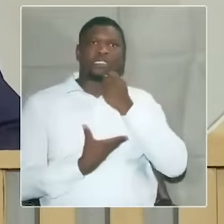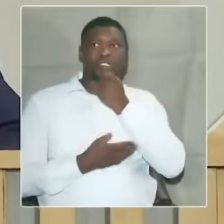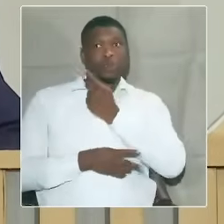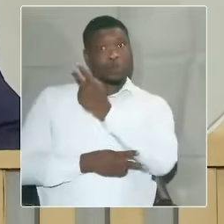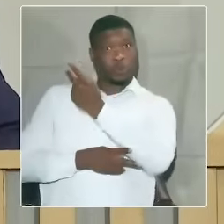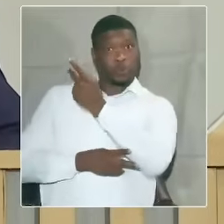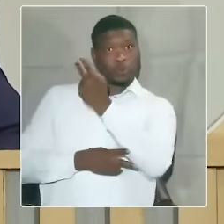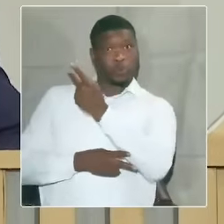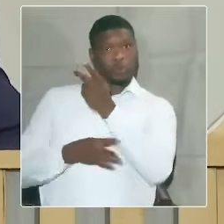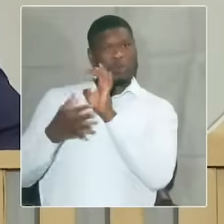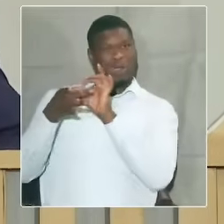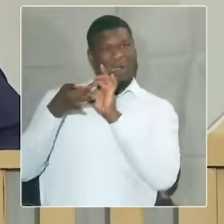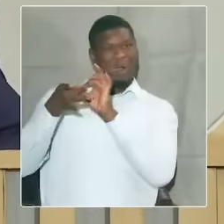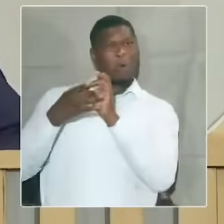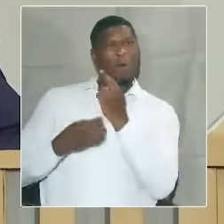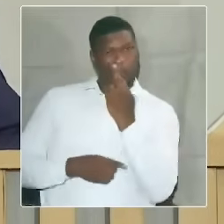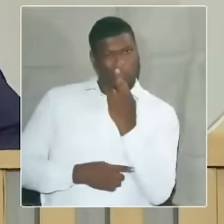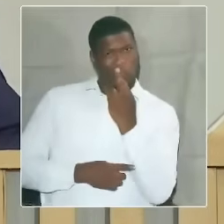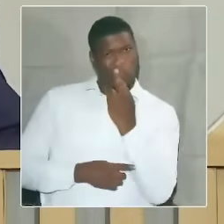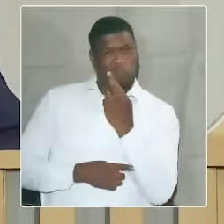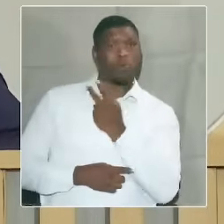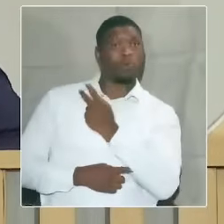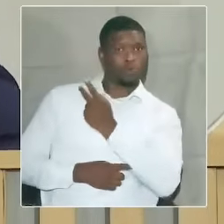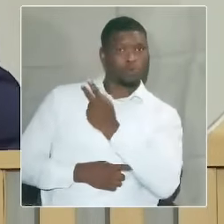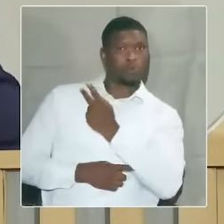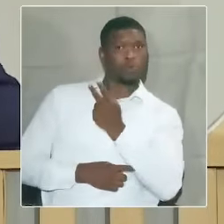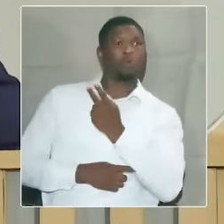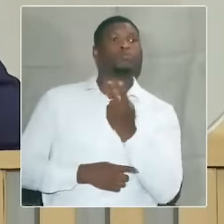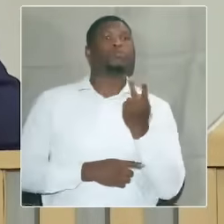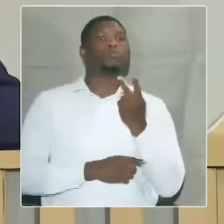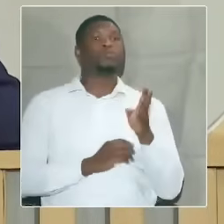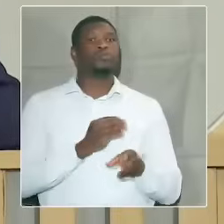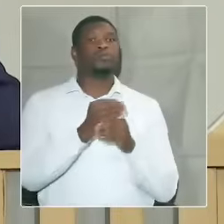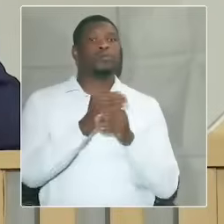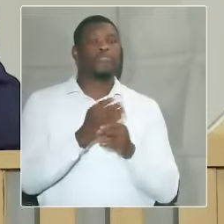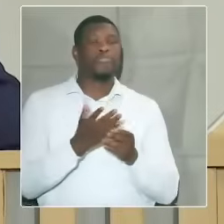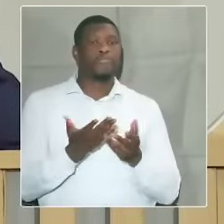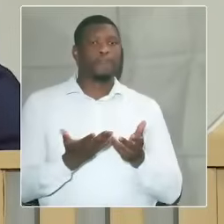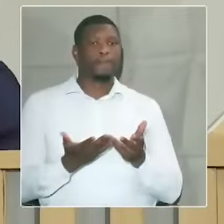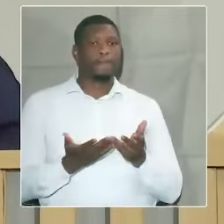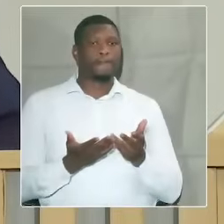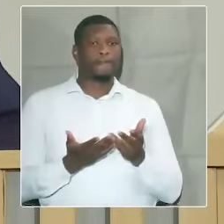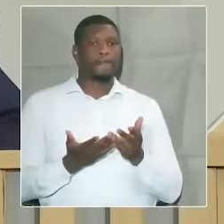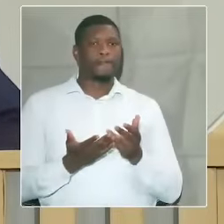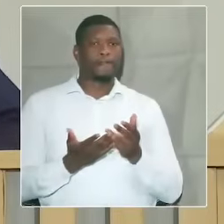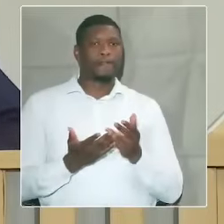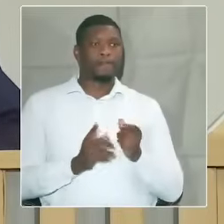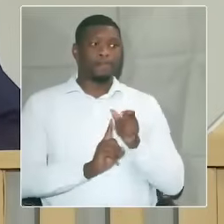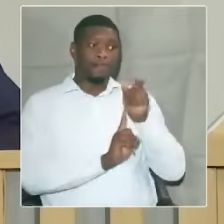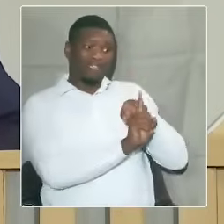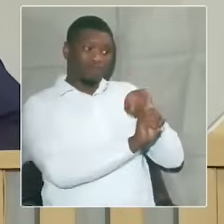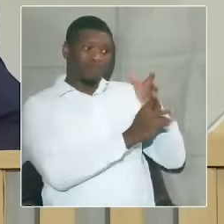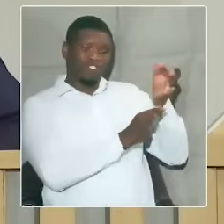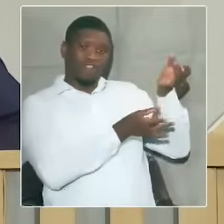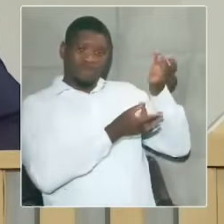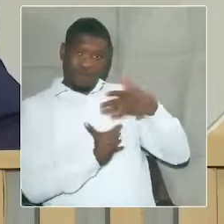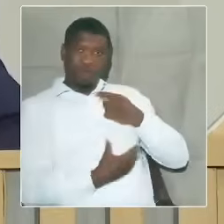did bring to my attention that the closeness of them to such an extent that